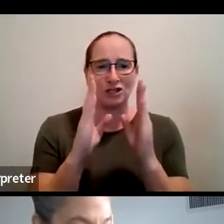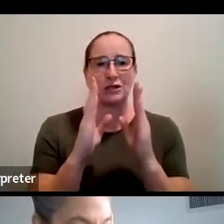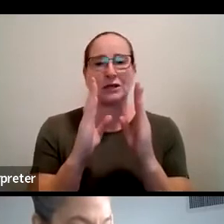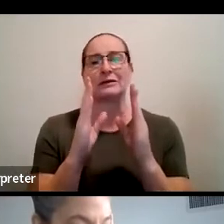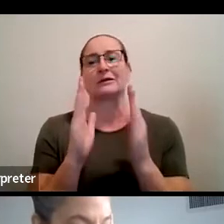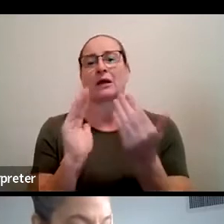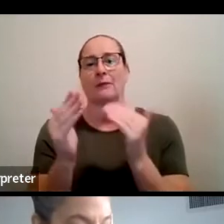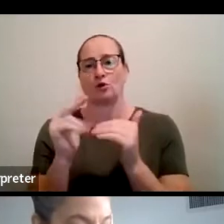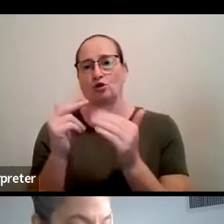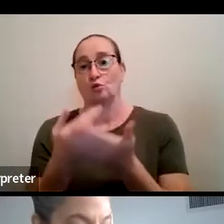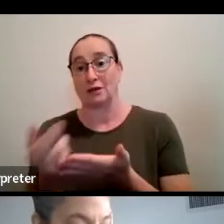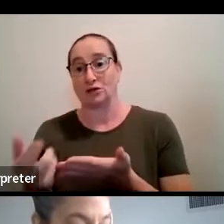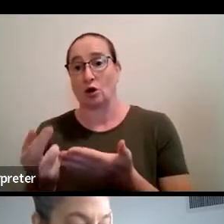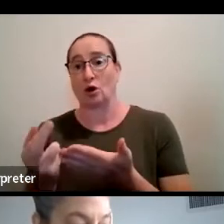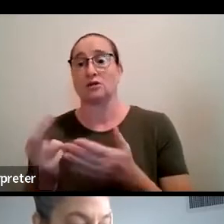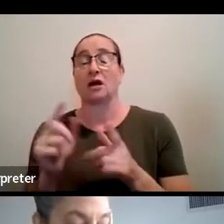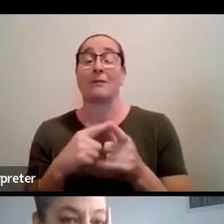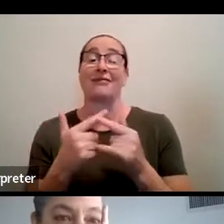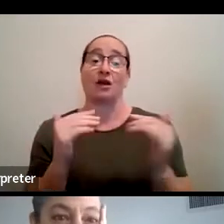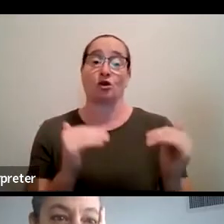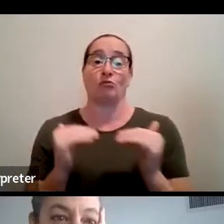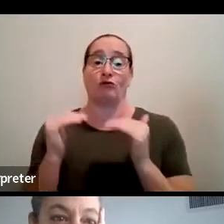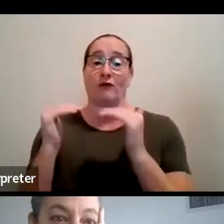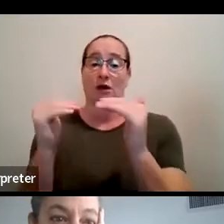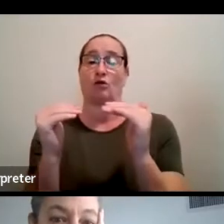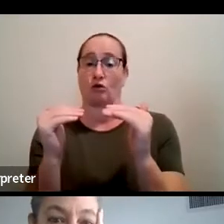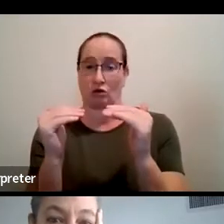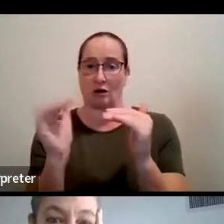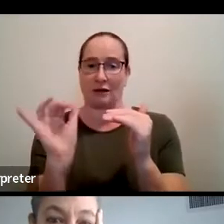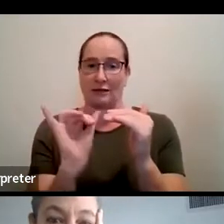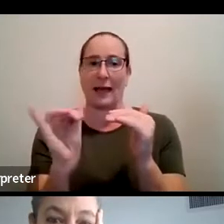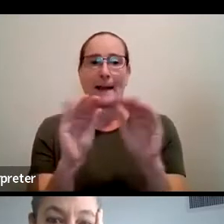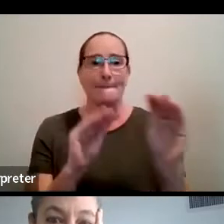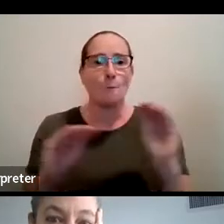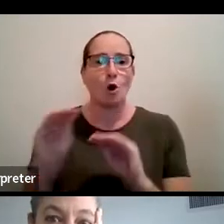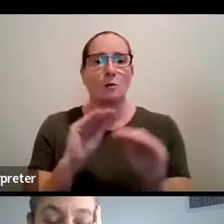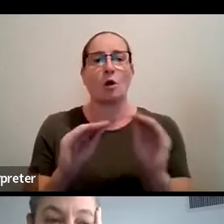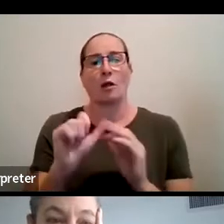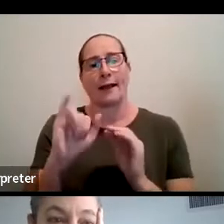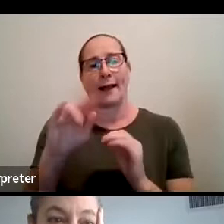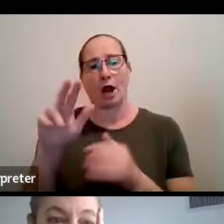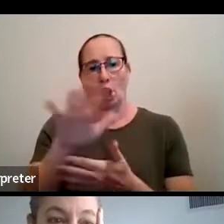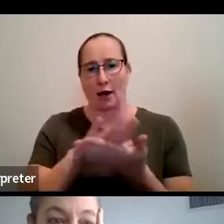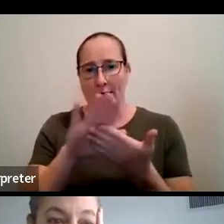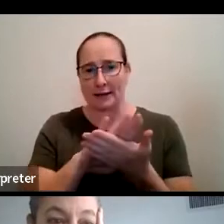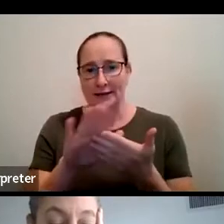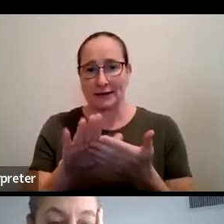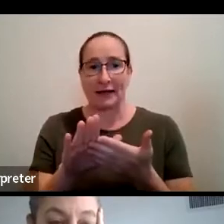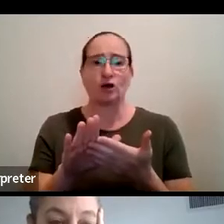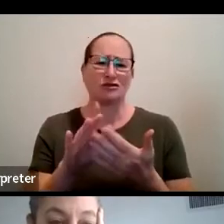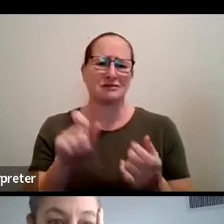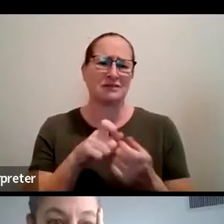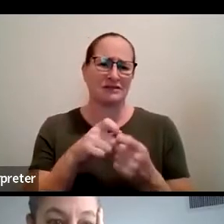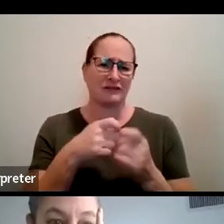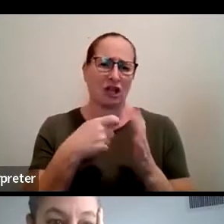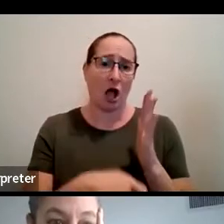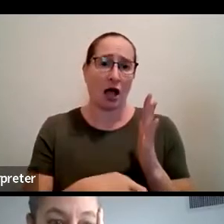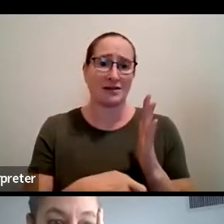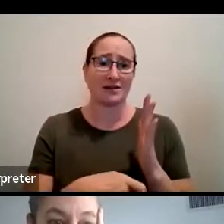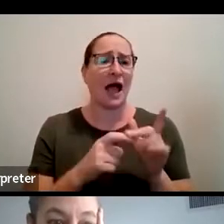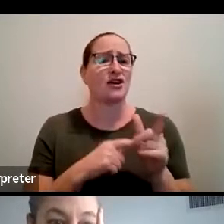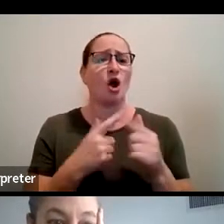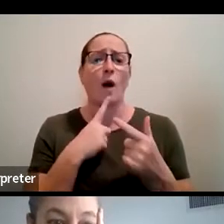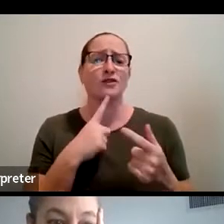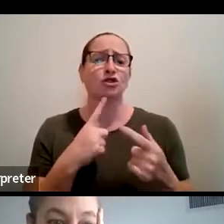resources. And then, you know, you move into the realm of things like portable air cleaners. They certainly have a cost. I don't want to minimize